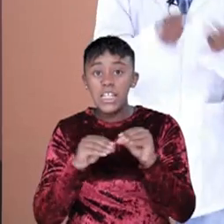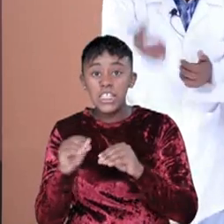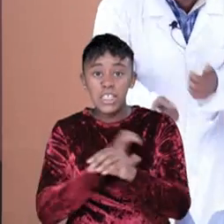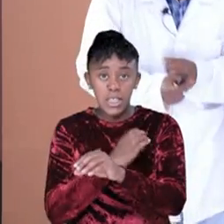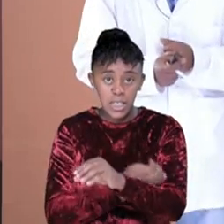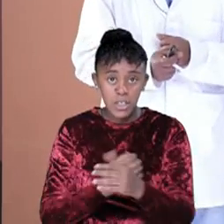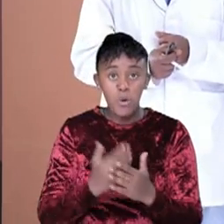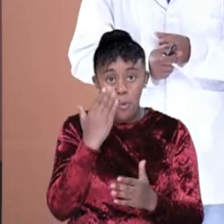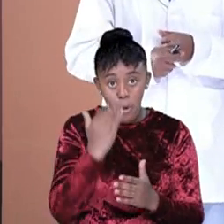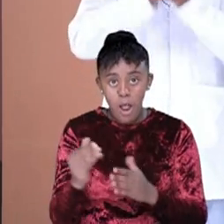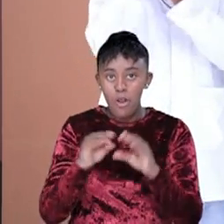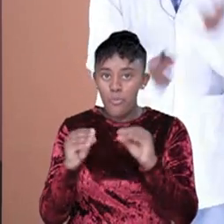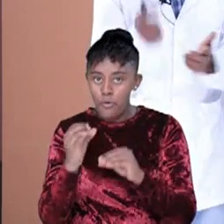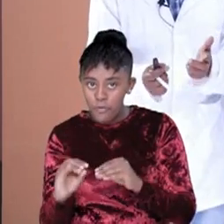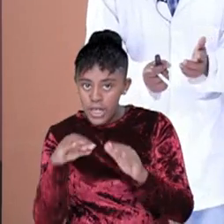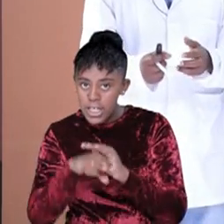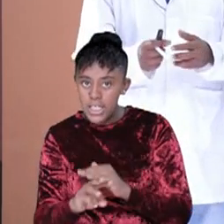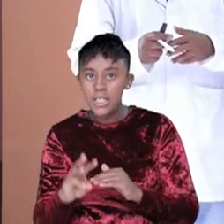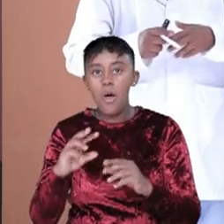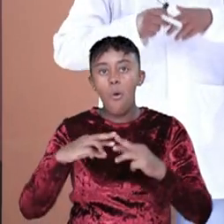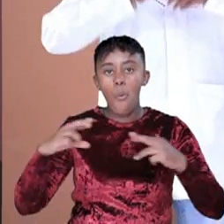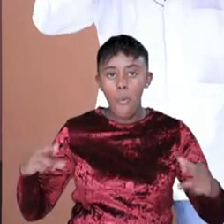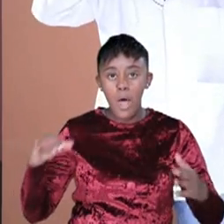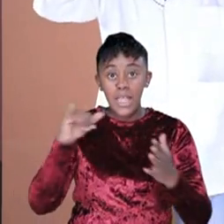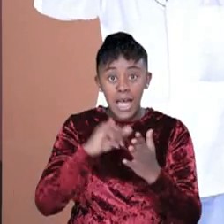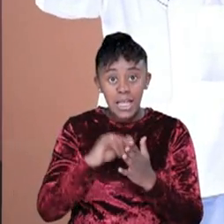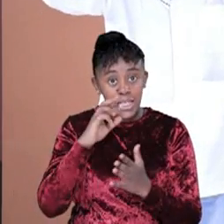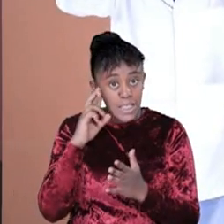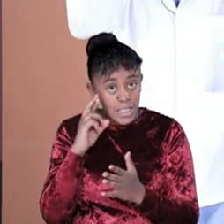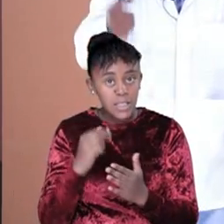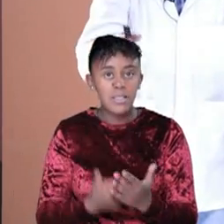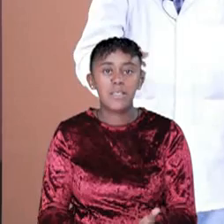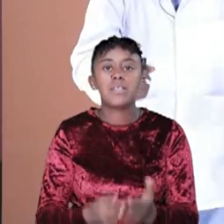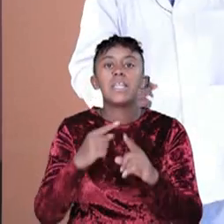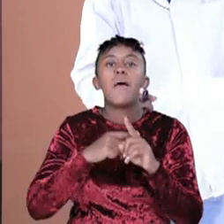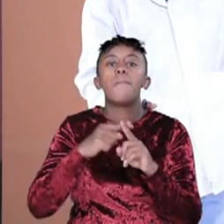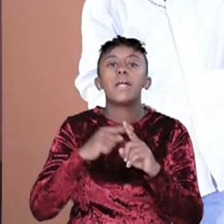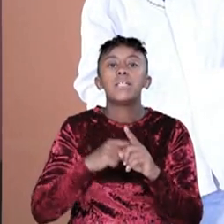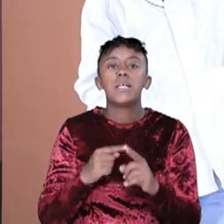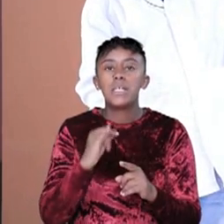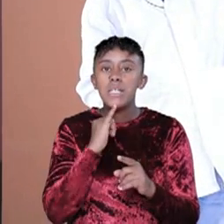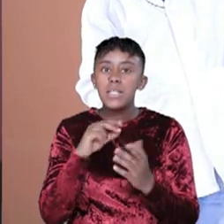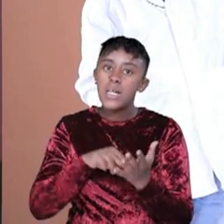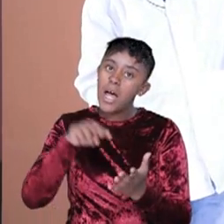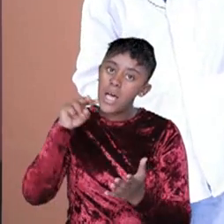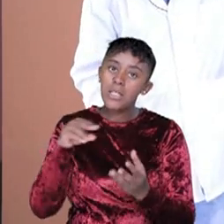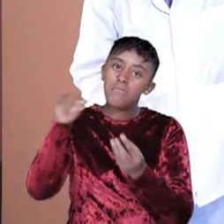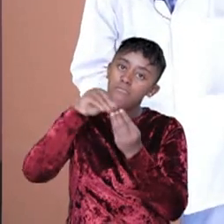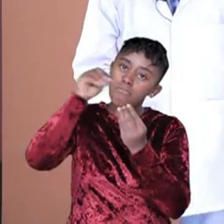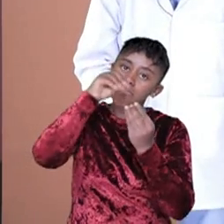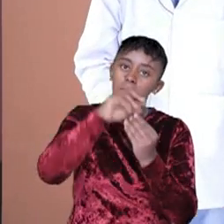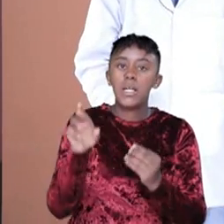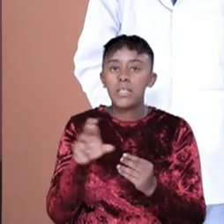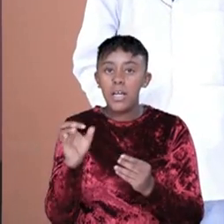they moving in the wire. At that reason, the temperature, as temperature is rise, resistance of the conductor is